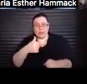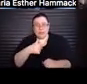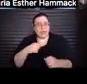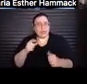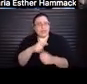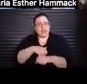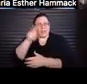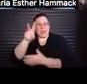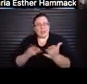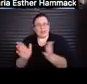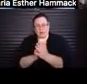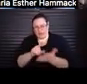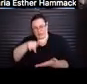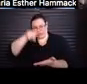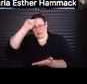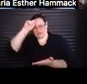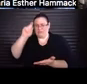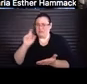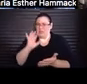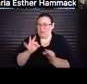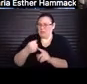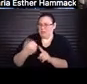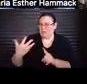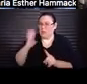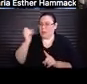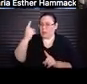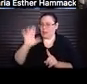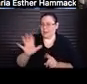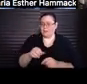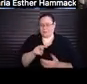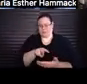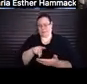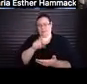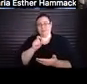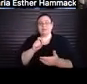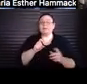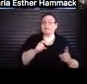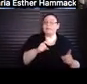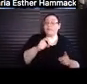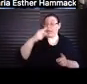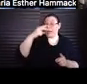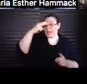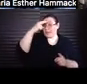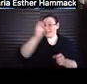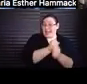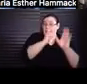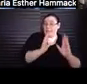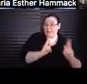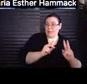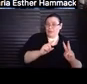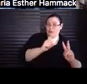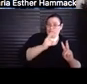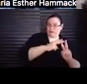request, but bear with me in a minute and it will become very clear. Two Mexican abolitionists responded back to Henry